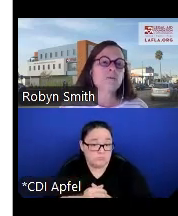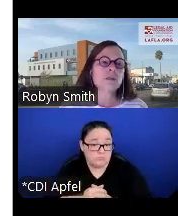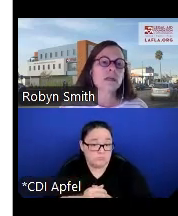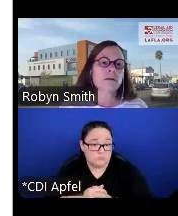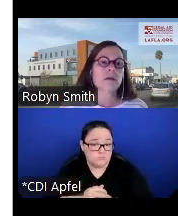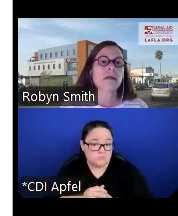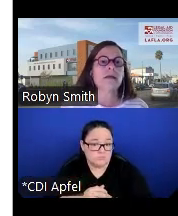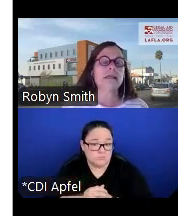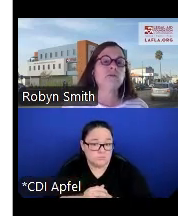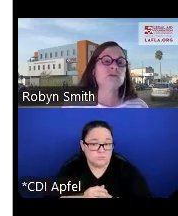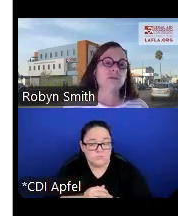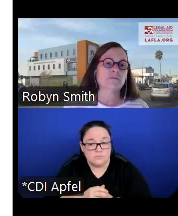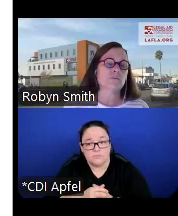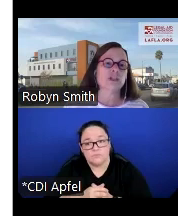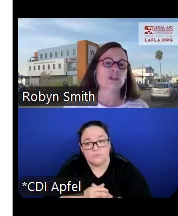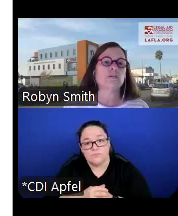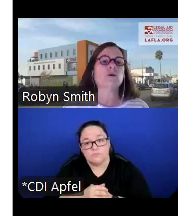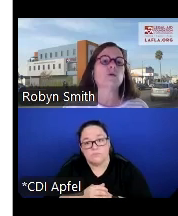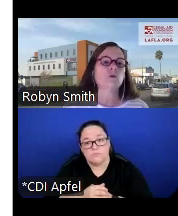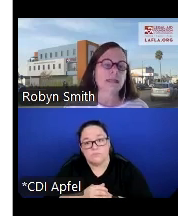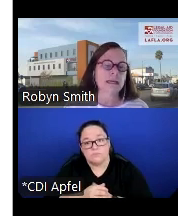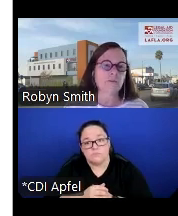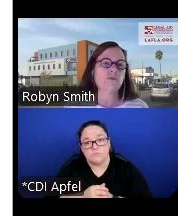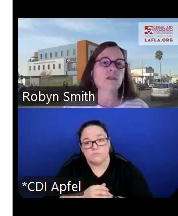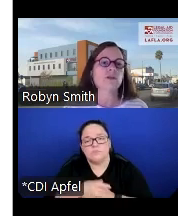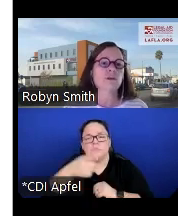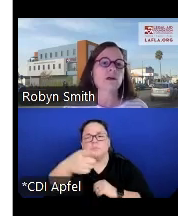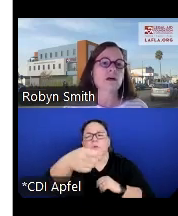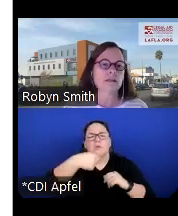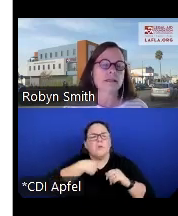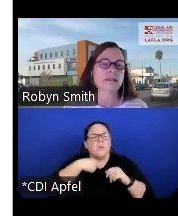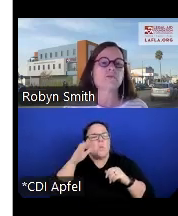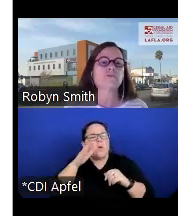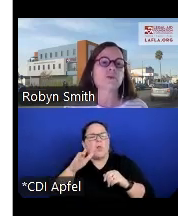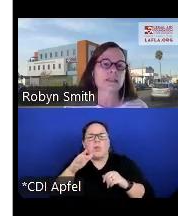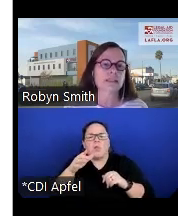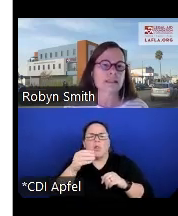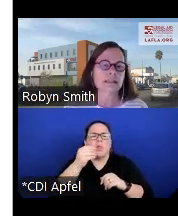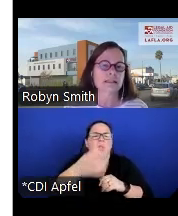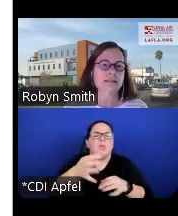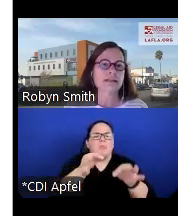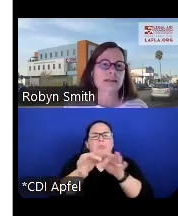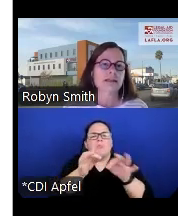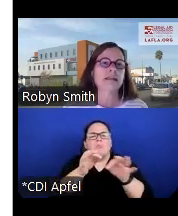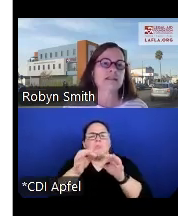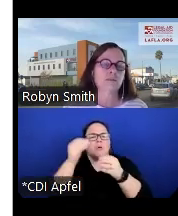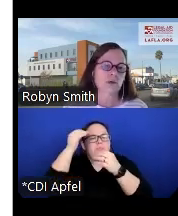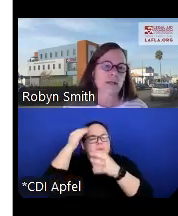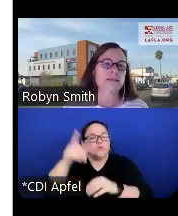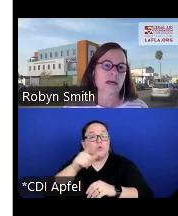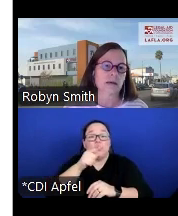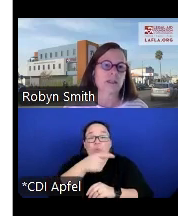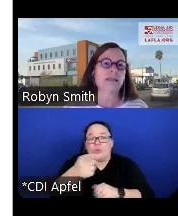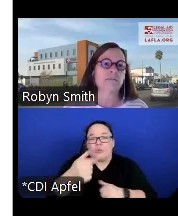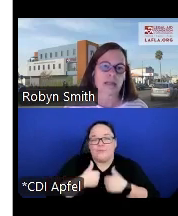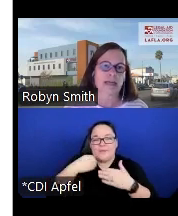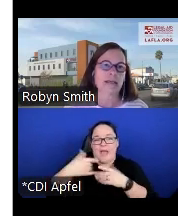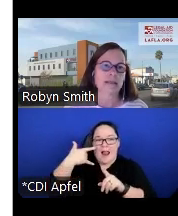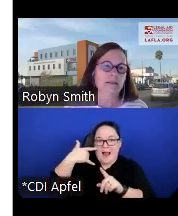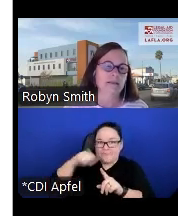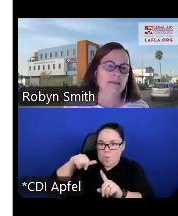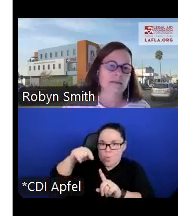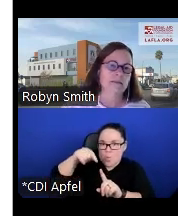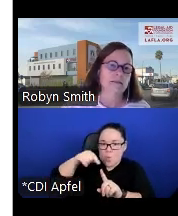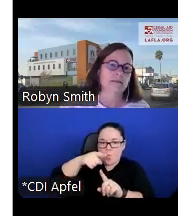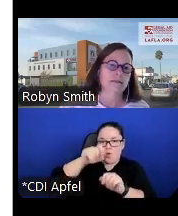And I will give you some information about who in California you can contact for free assistance in exploring this option and